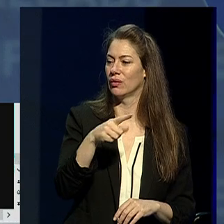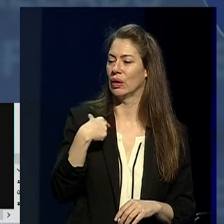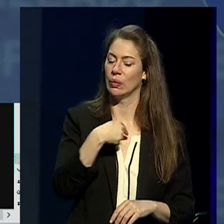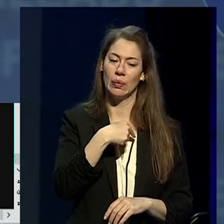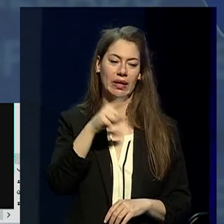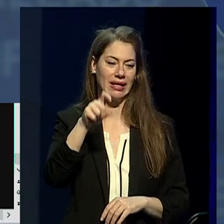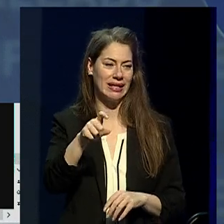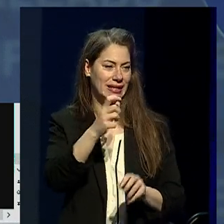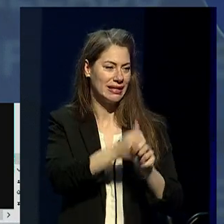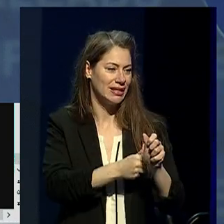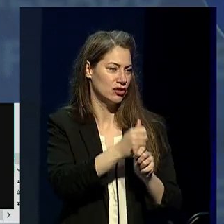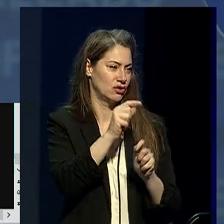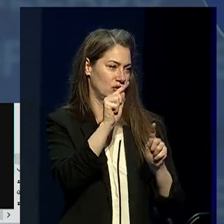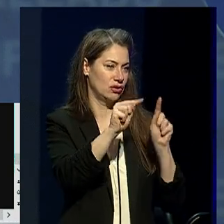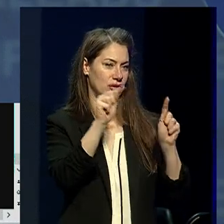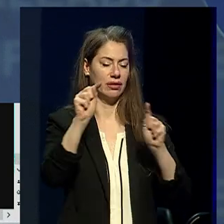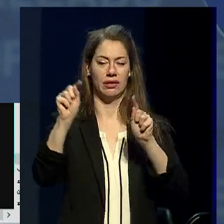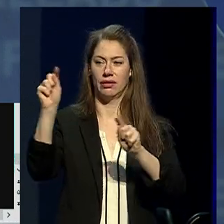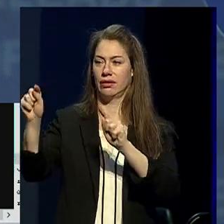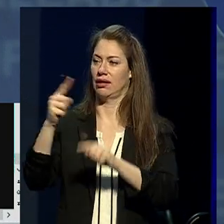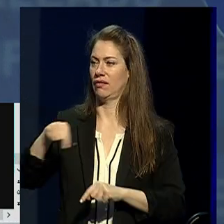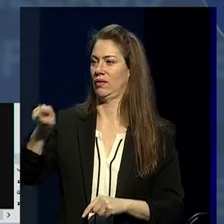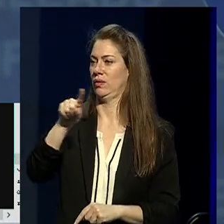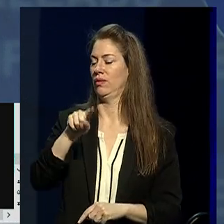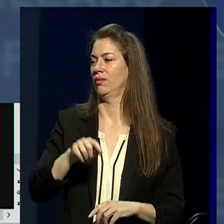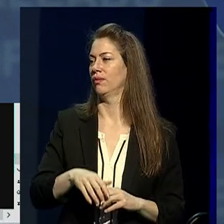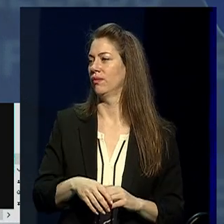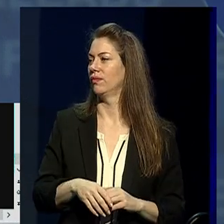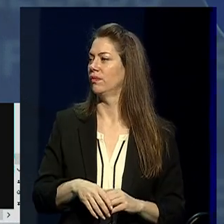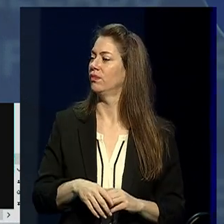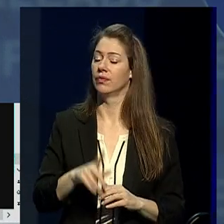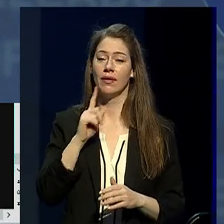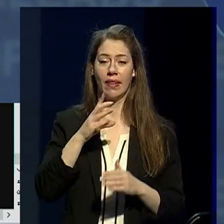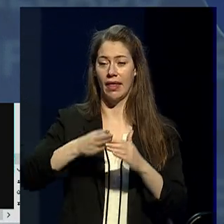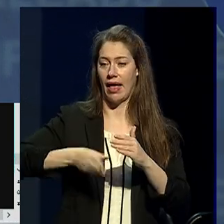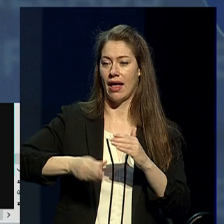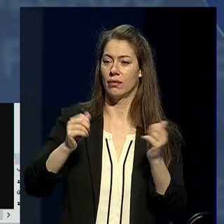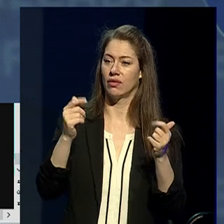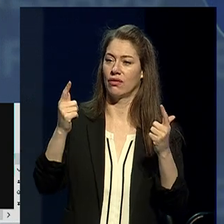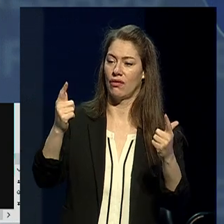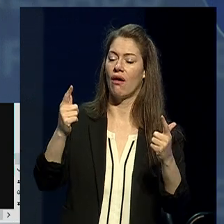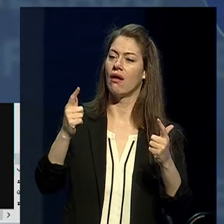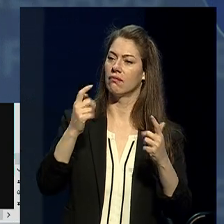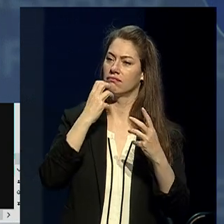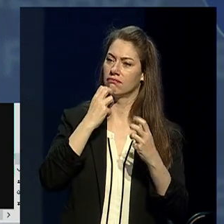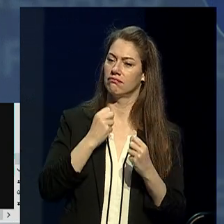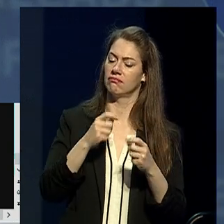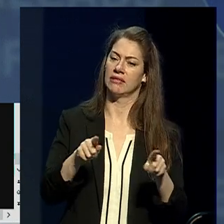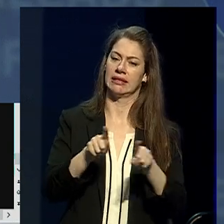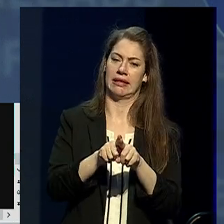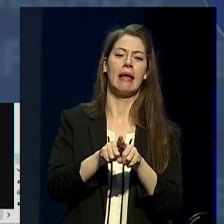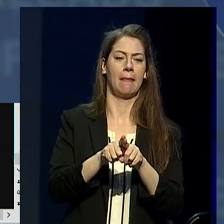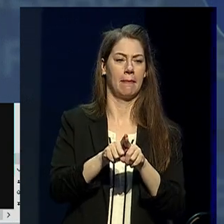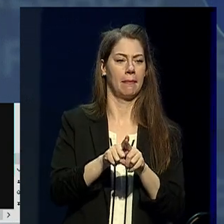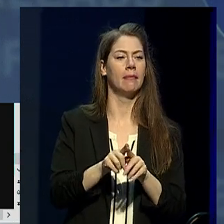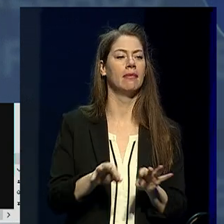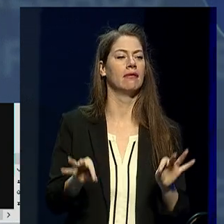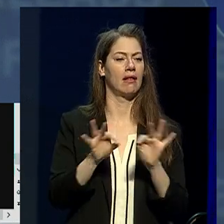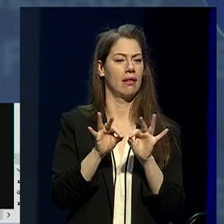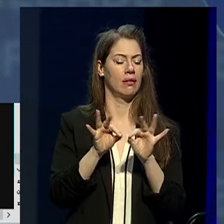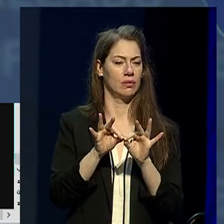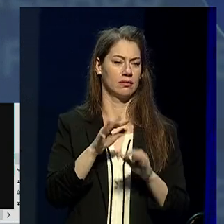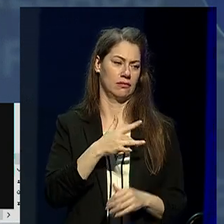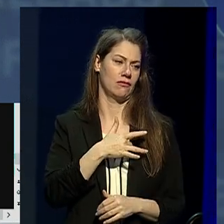We need each and every one of you. In the end, we all hold the same core values in our